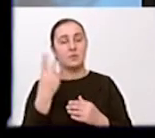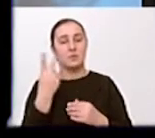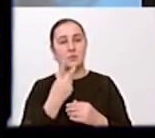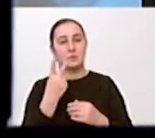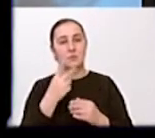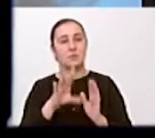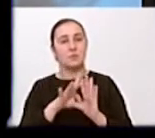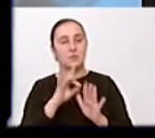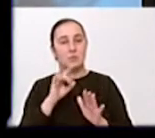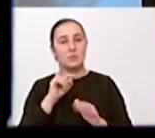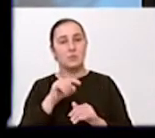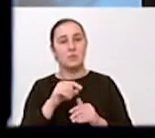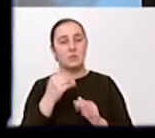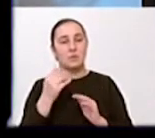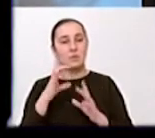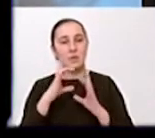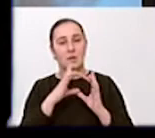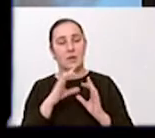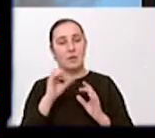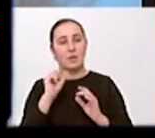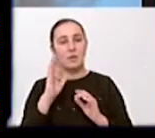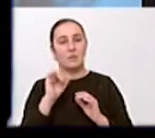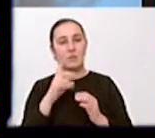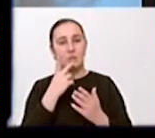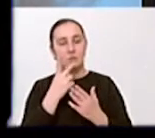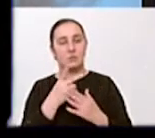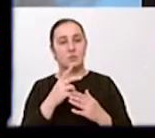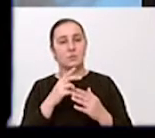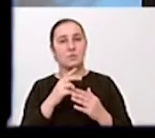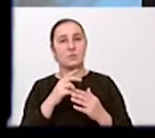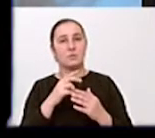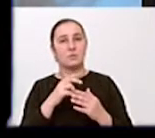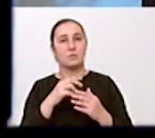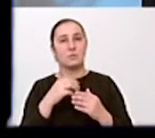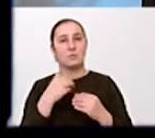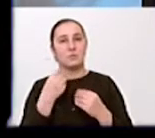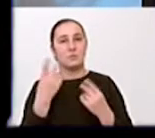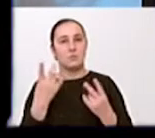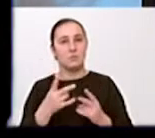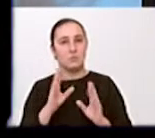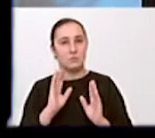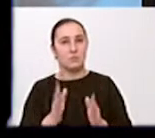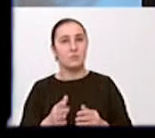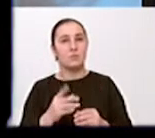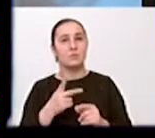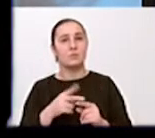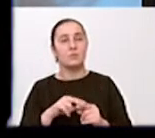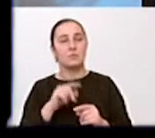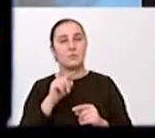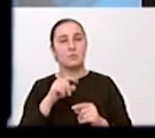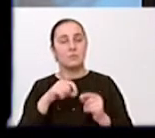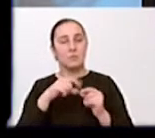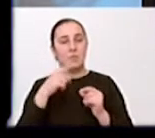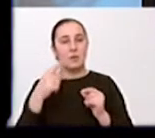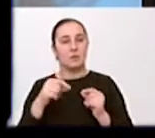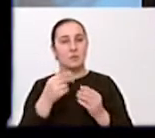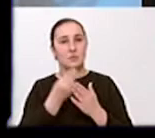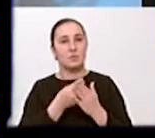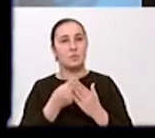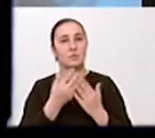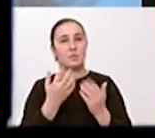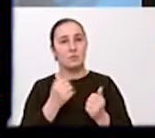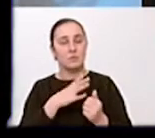Ikkinchisini tanlaymiz. Bizga avval ko'rinishdagi qiyofaga keltirib berishi lozim bo'ladi. Demak, barkni chizib